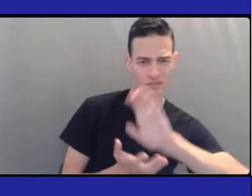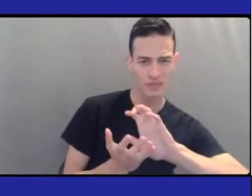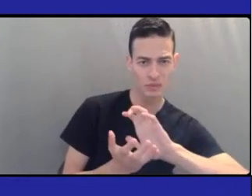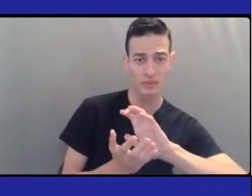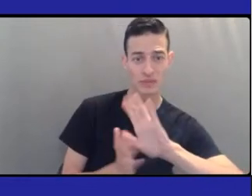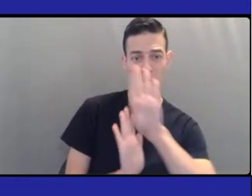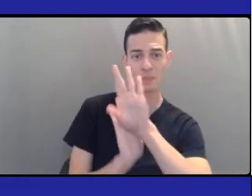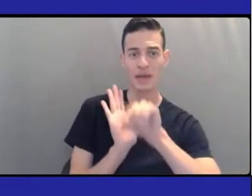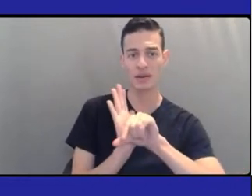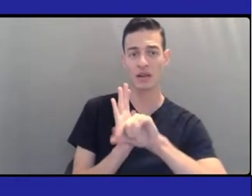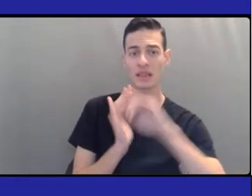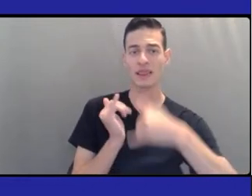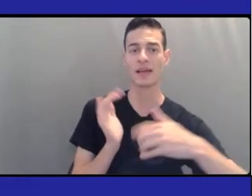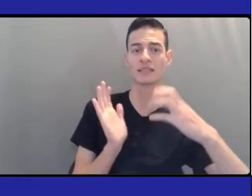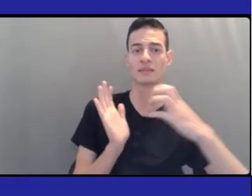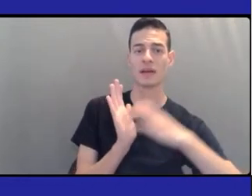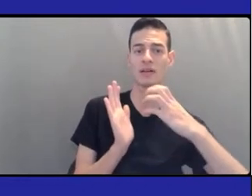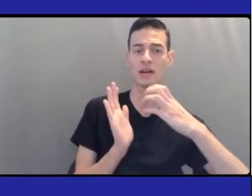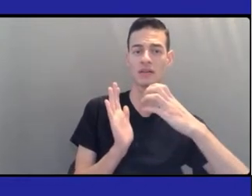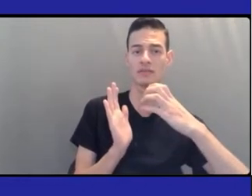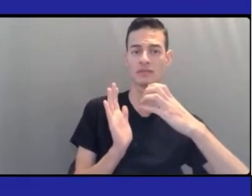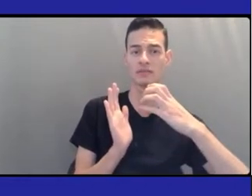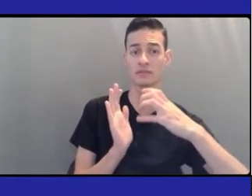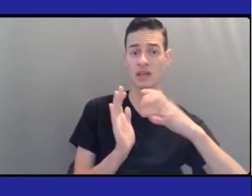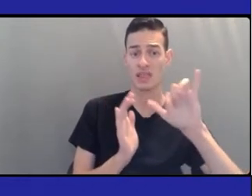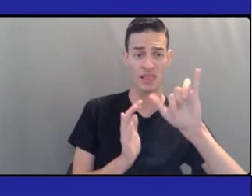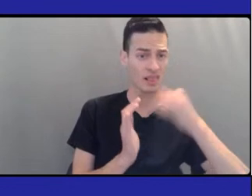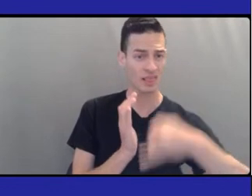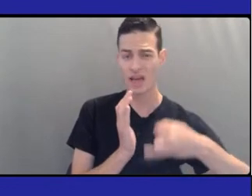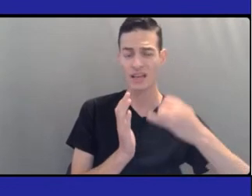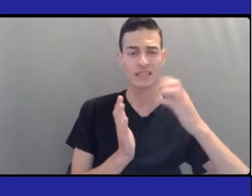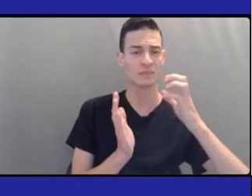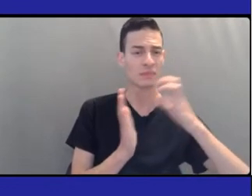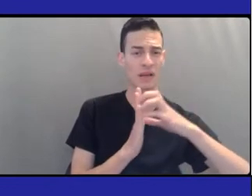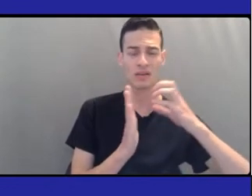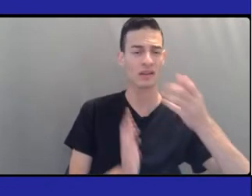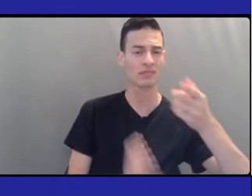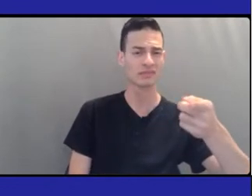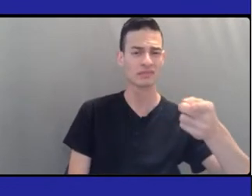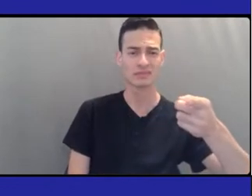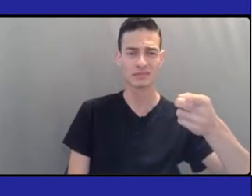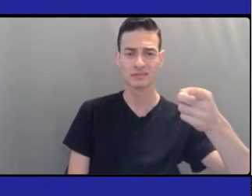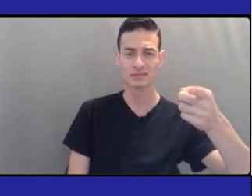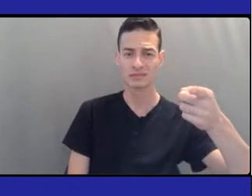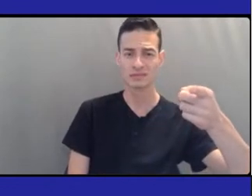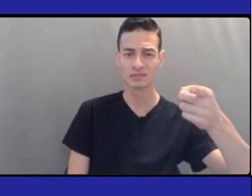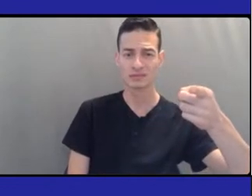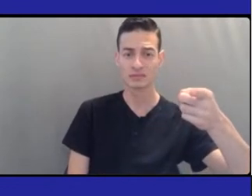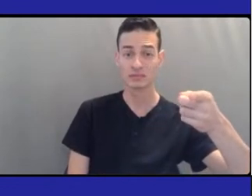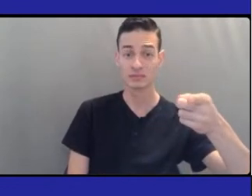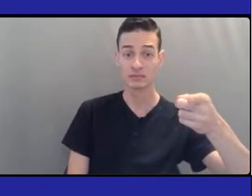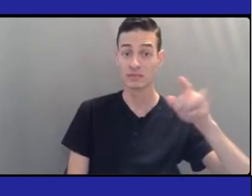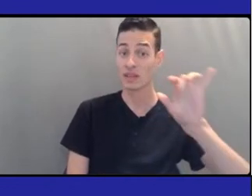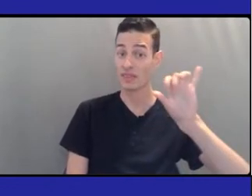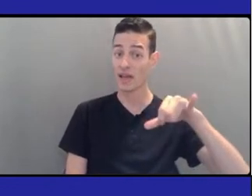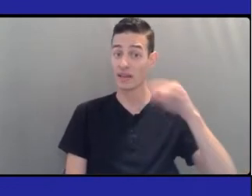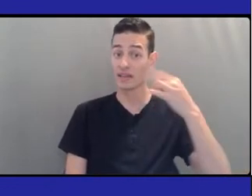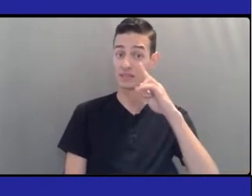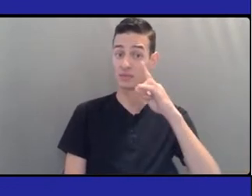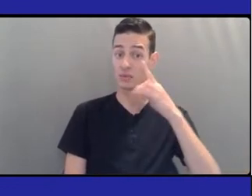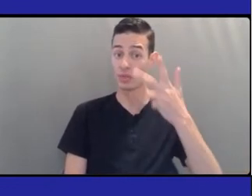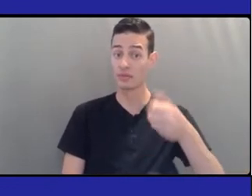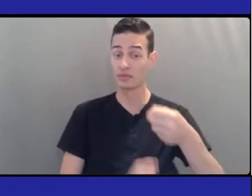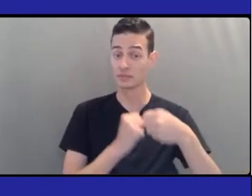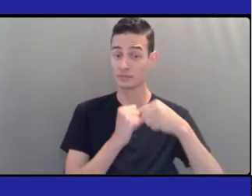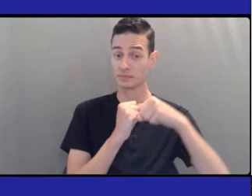paragraph. That last paragraph, that does all that speak to the three-year extension? That was correct